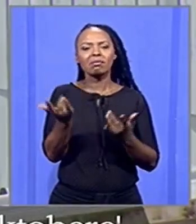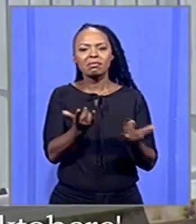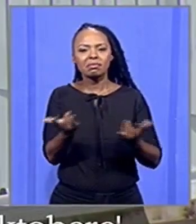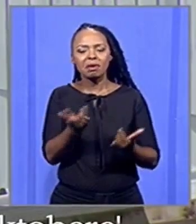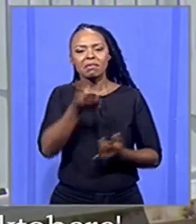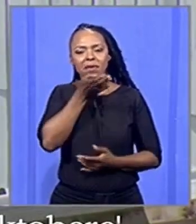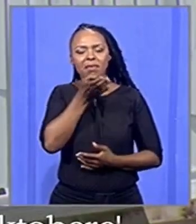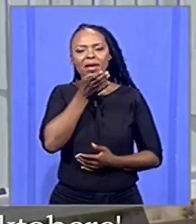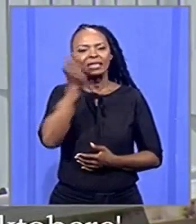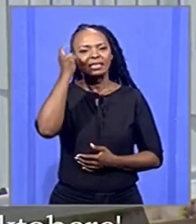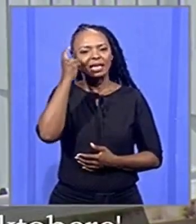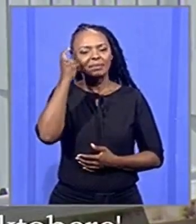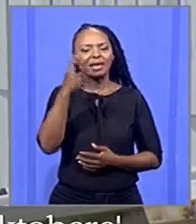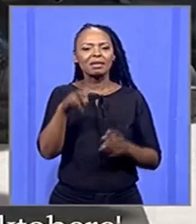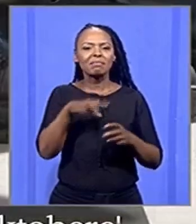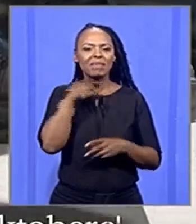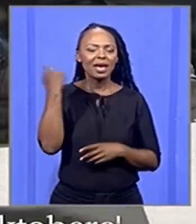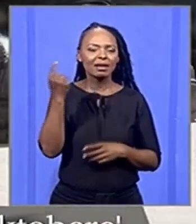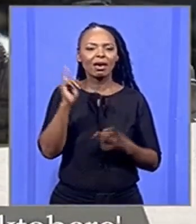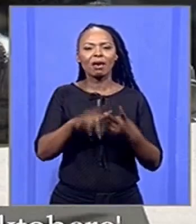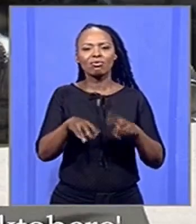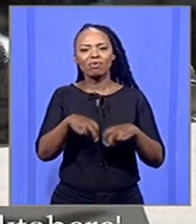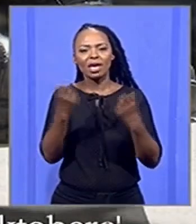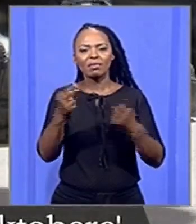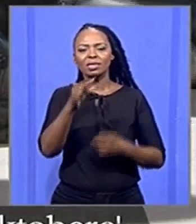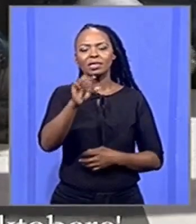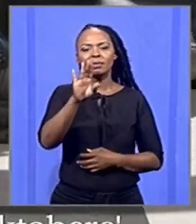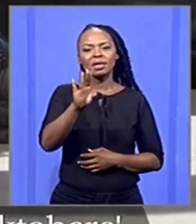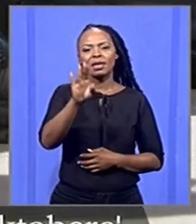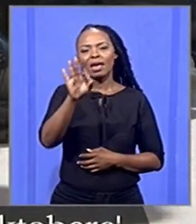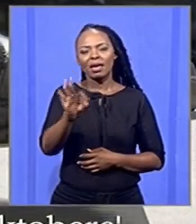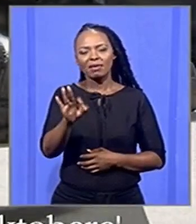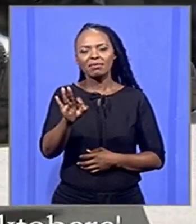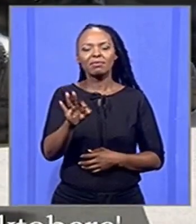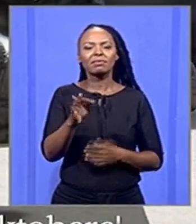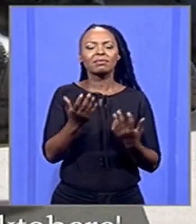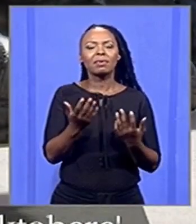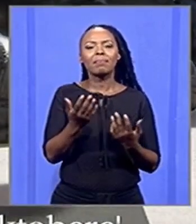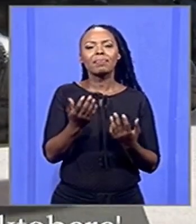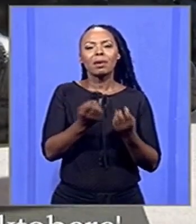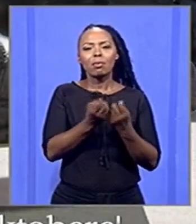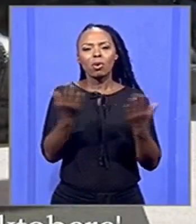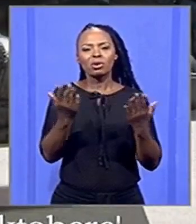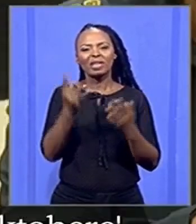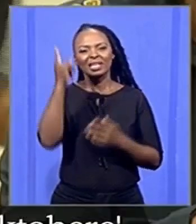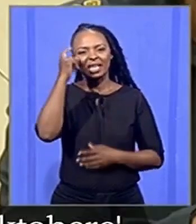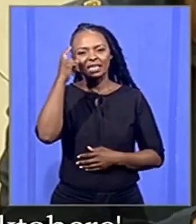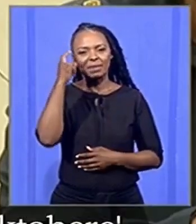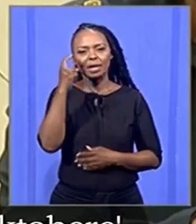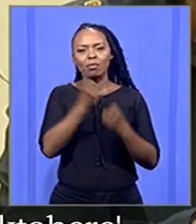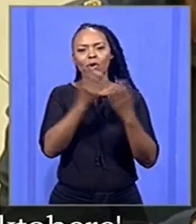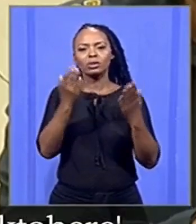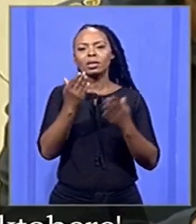suspects, murder, rape and GBVF suspects has also been high on the priority of police